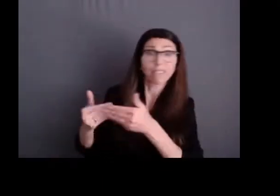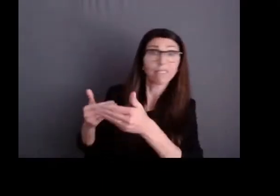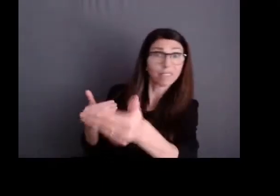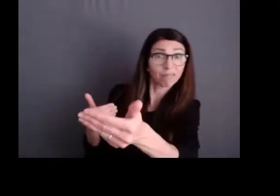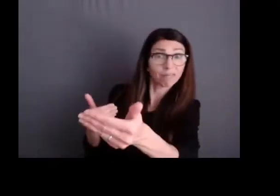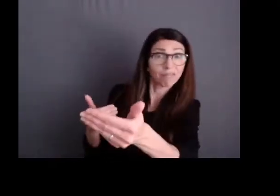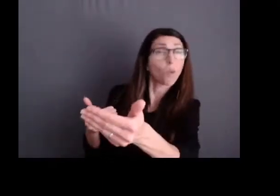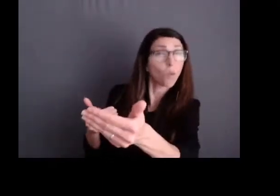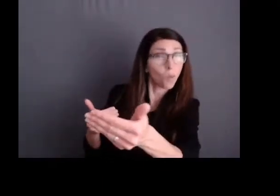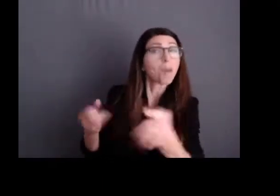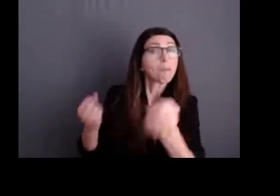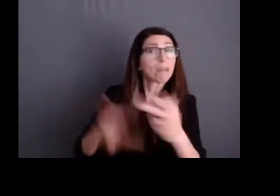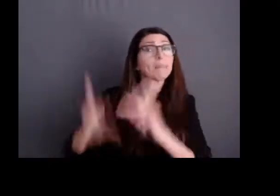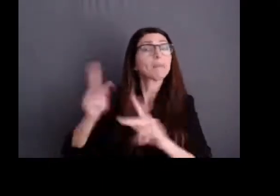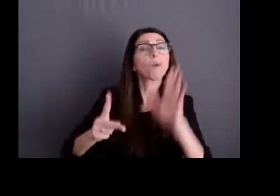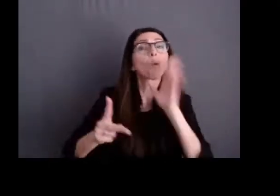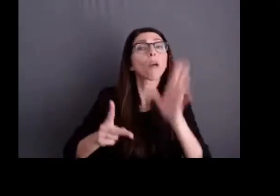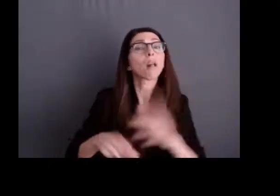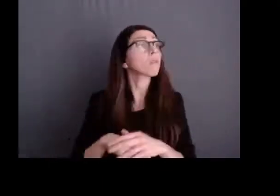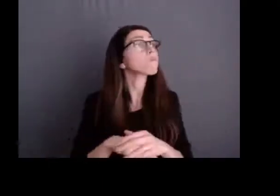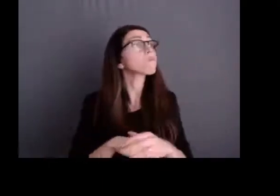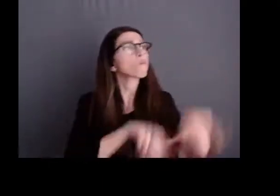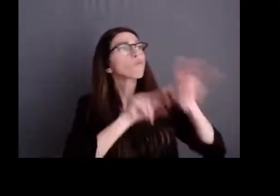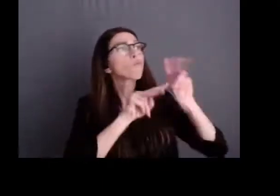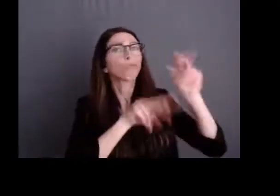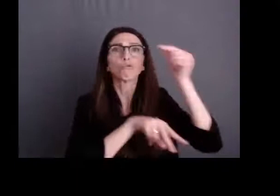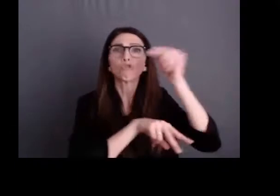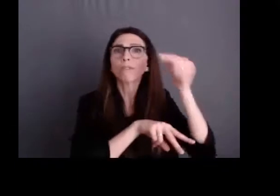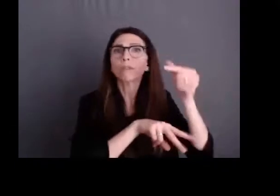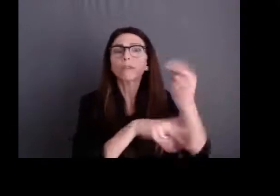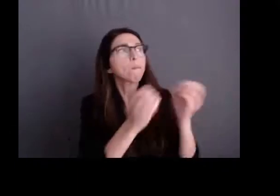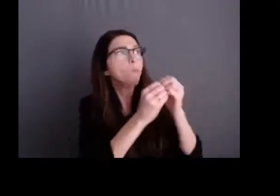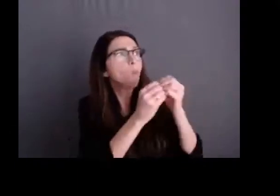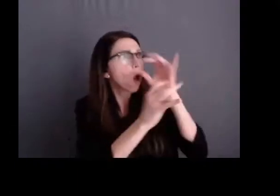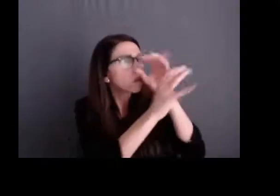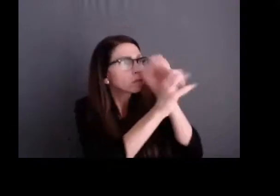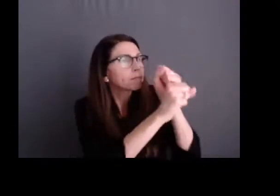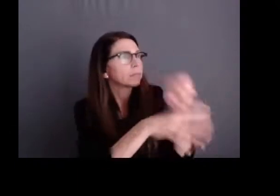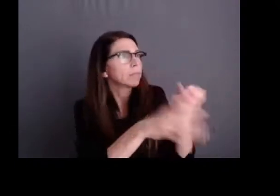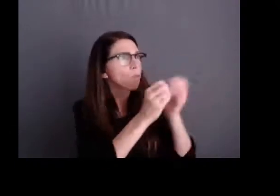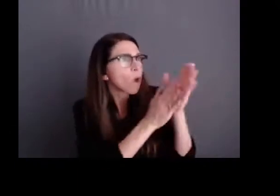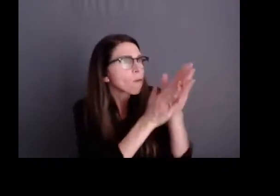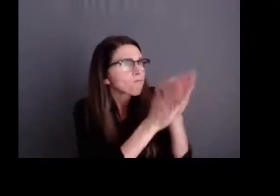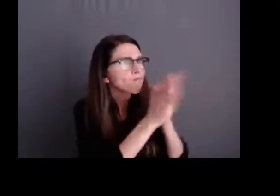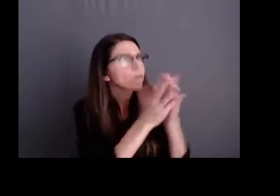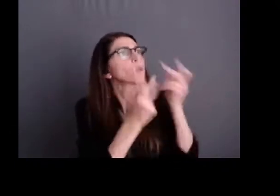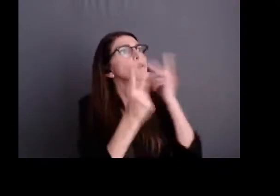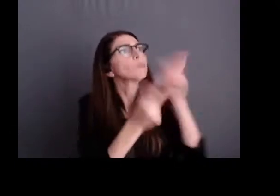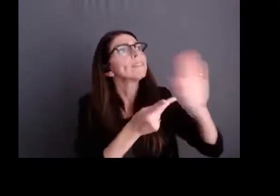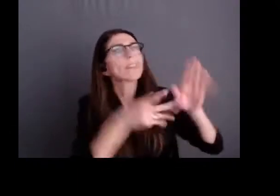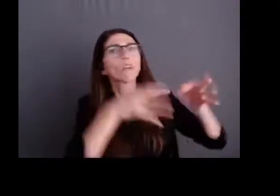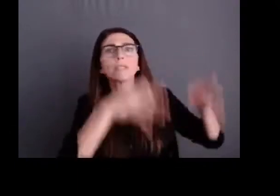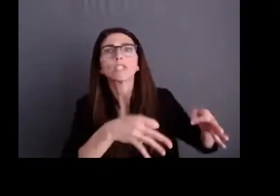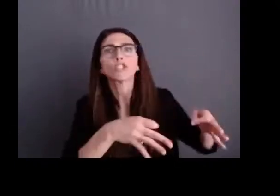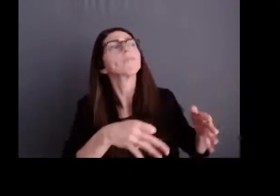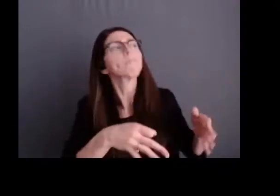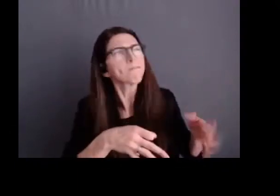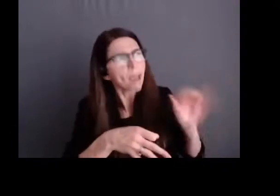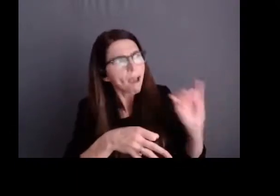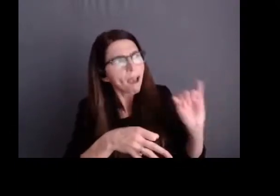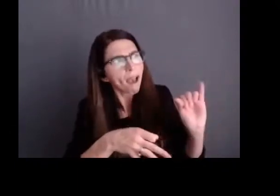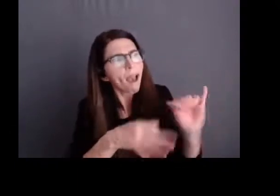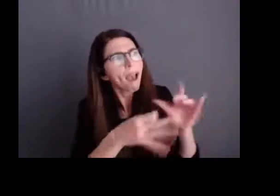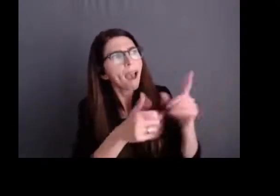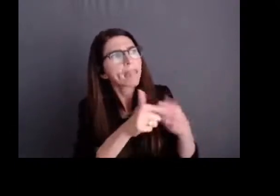the decisions that are made by governments and how they're made. I think the other thing that I think that COVID has brought